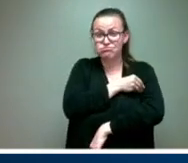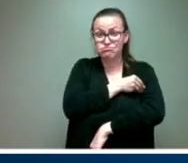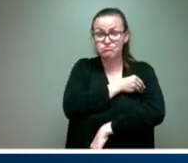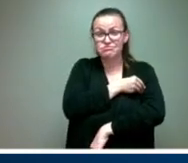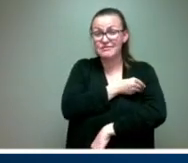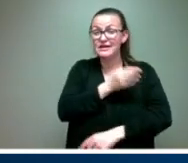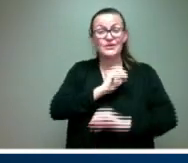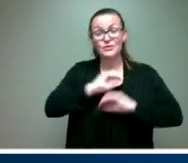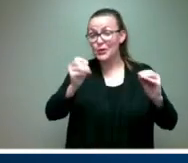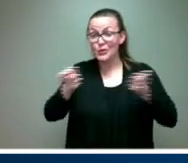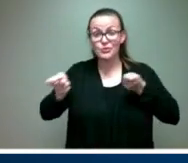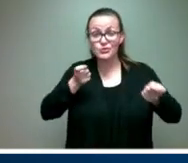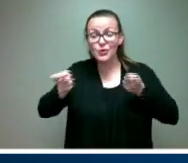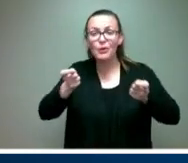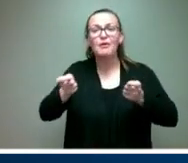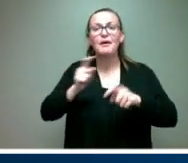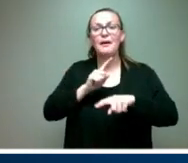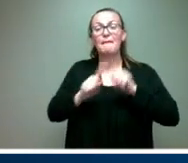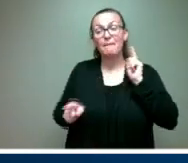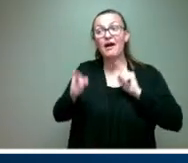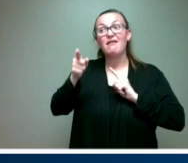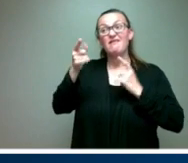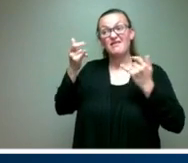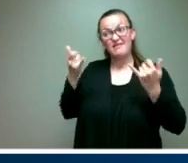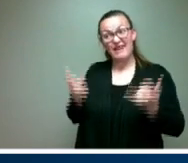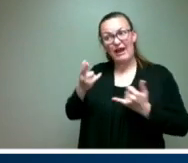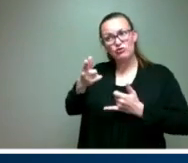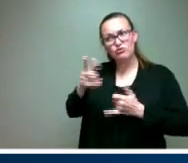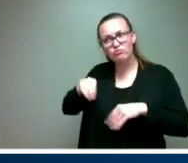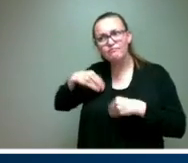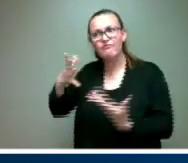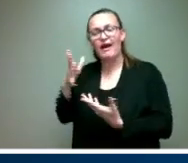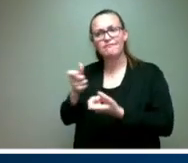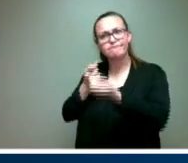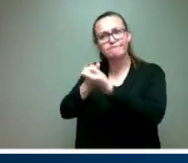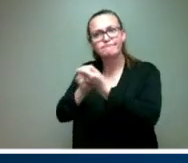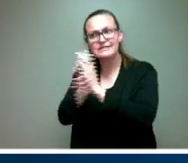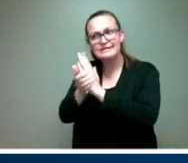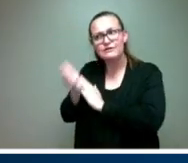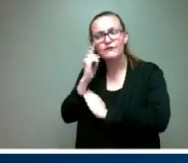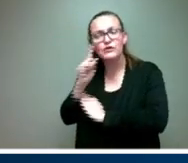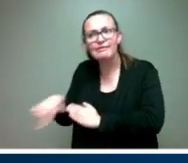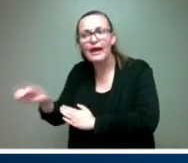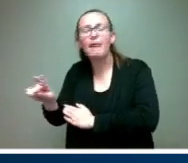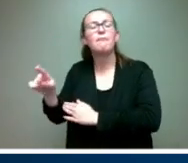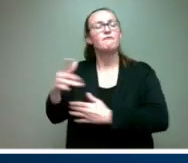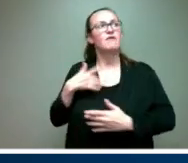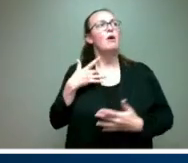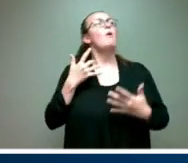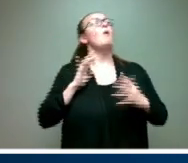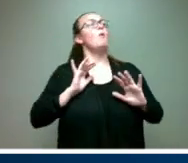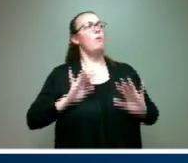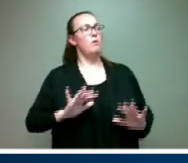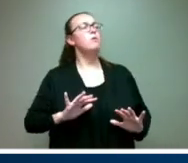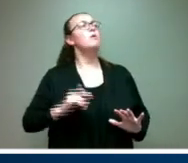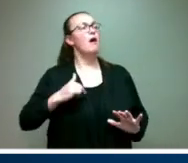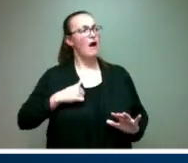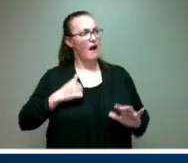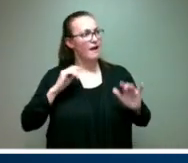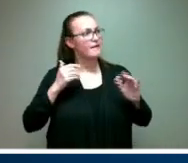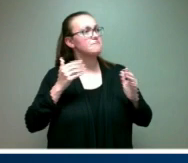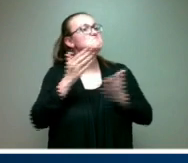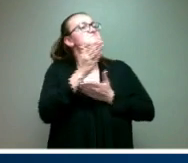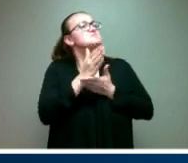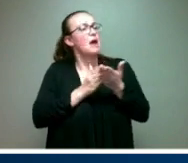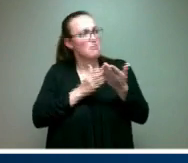have control. What do you, you know, this agency and advocacy you're talking about is a really important way for students to feel like, okay, I have